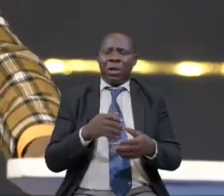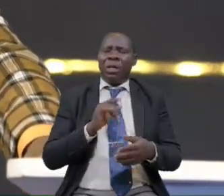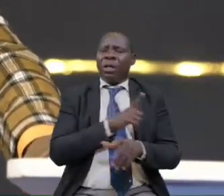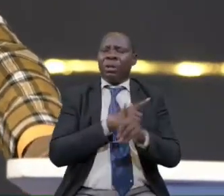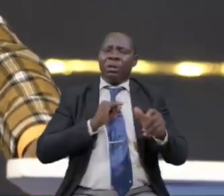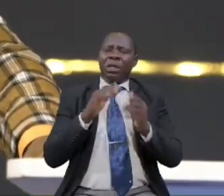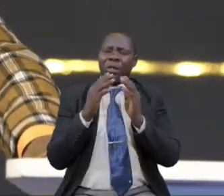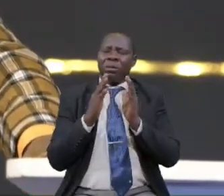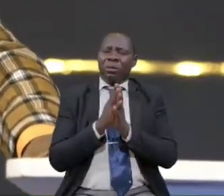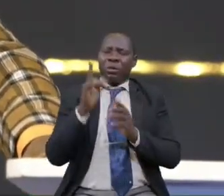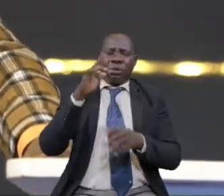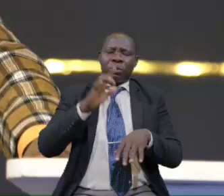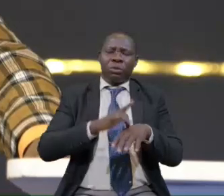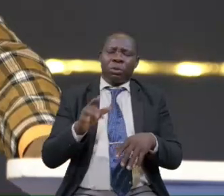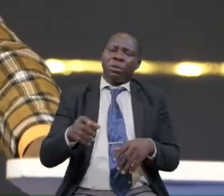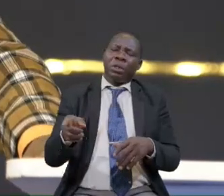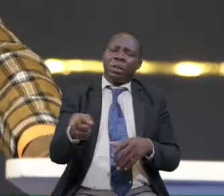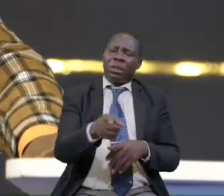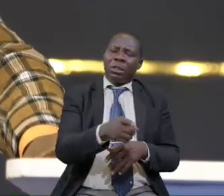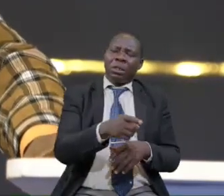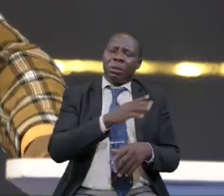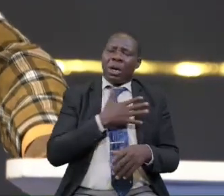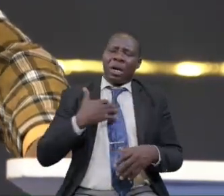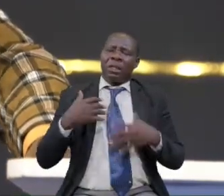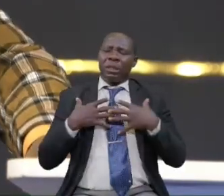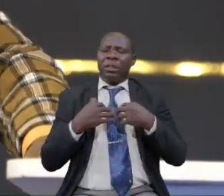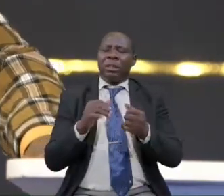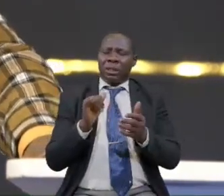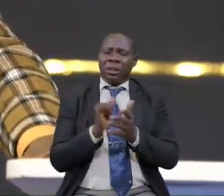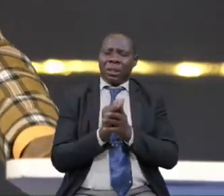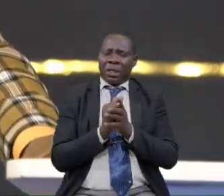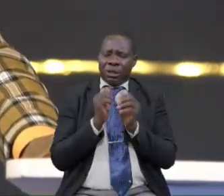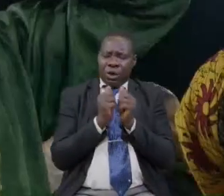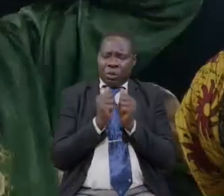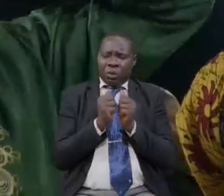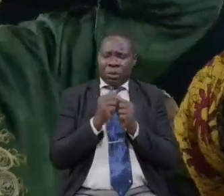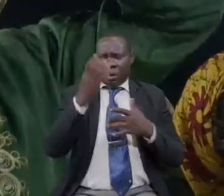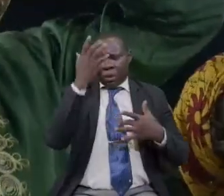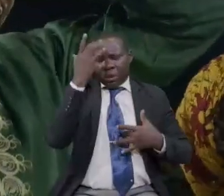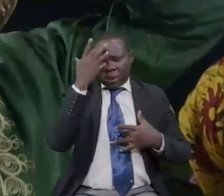heal that blood disease in Jesus' name.